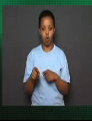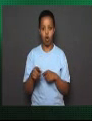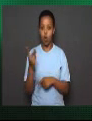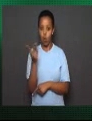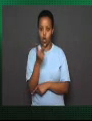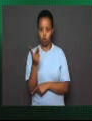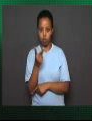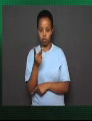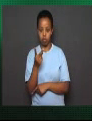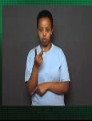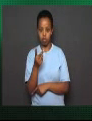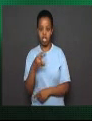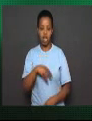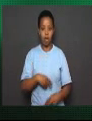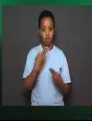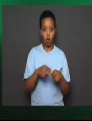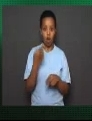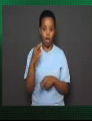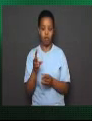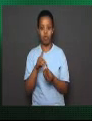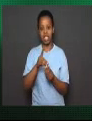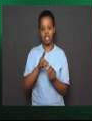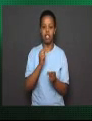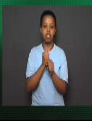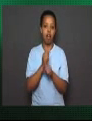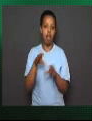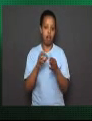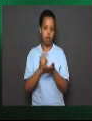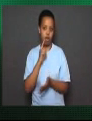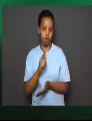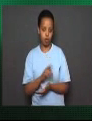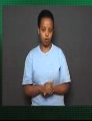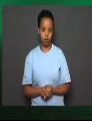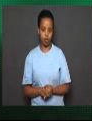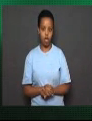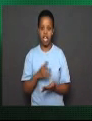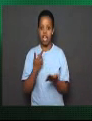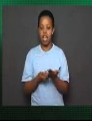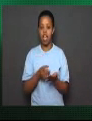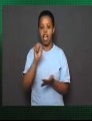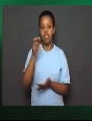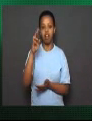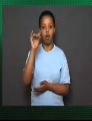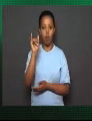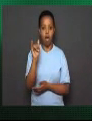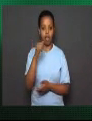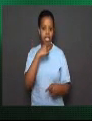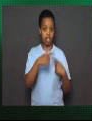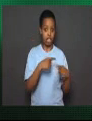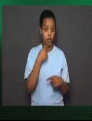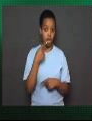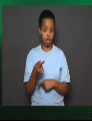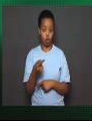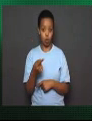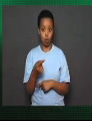either ovaries or testes. When the SRY gene is